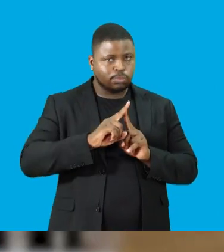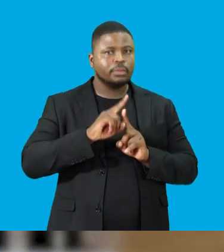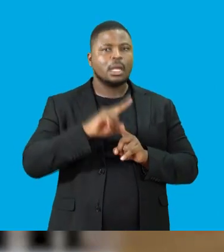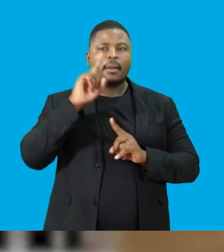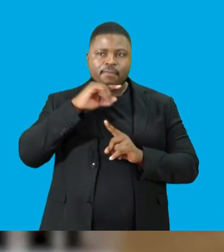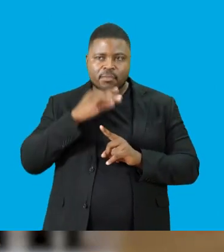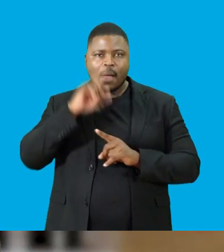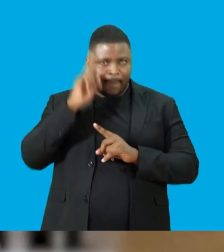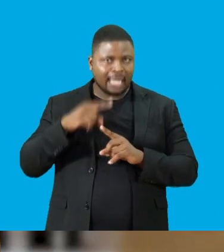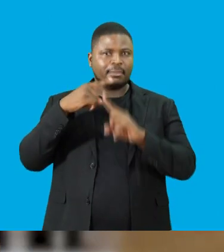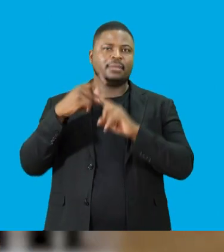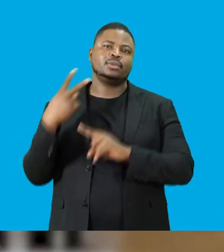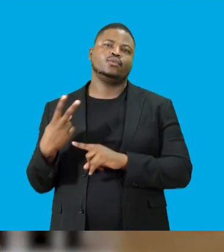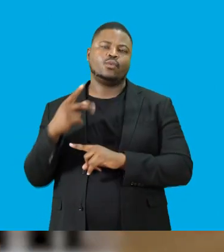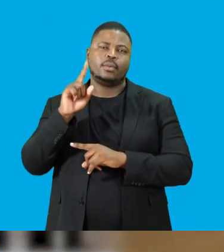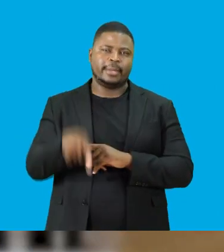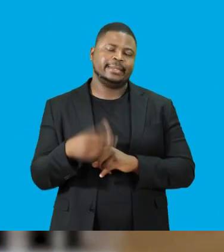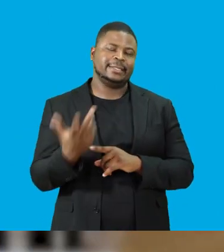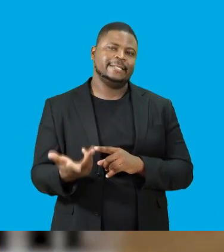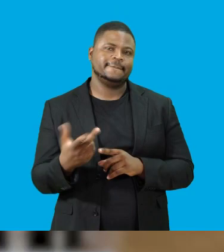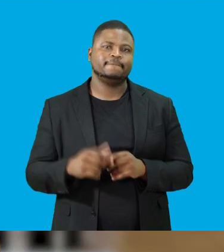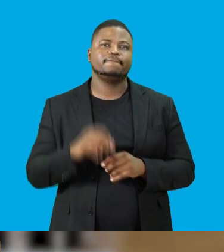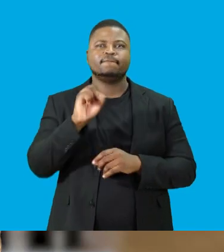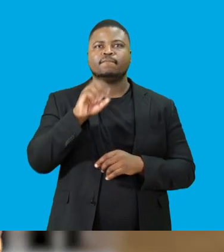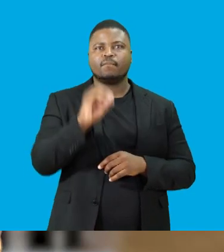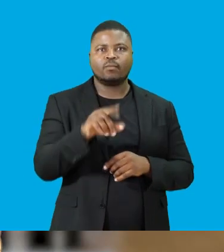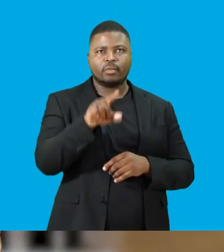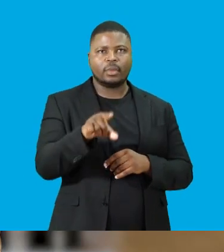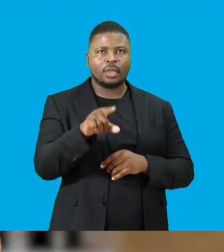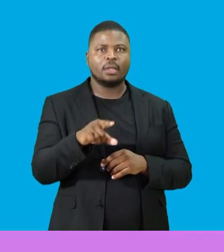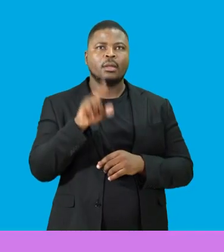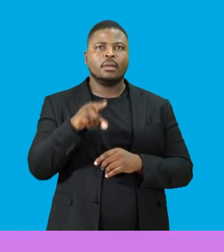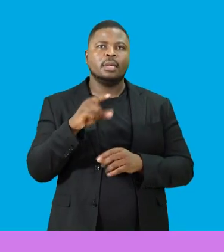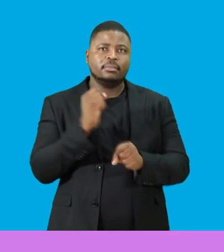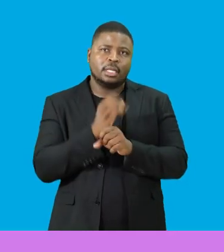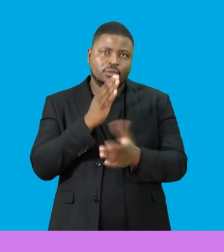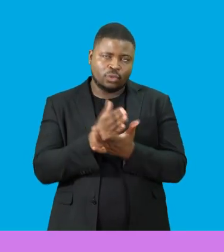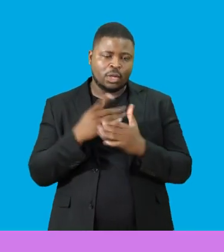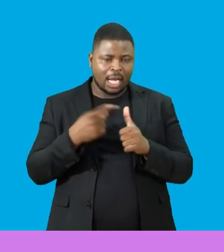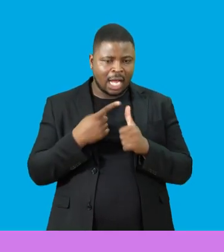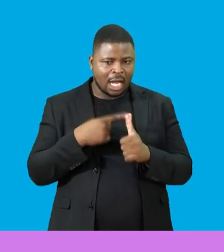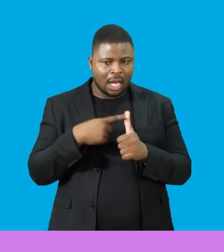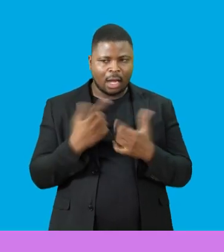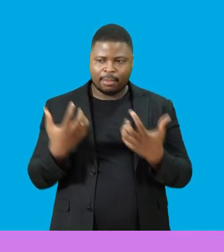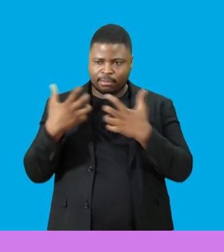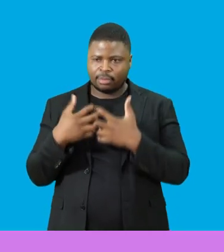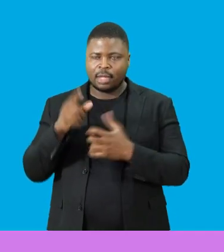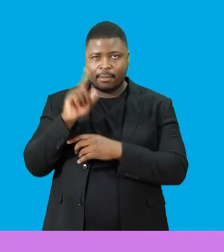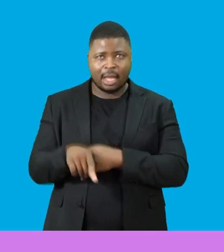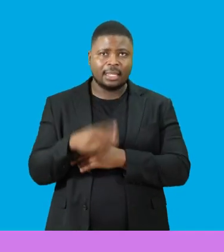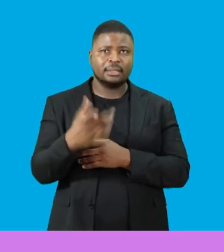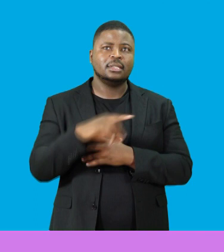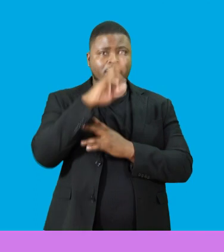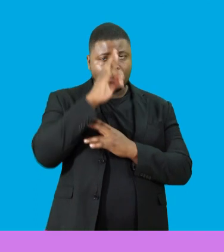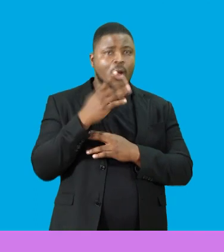place to another, then it means the cost should be multiplied by 2. Correct calculation of discounted amounts but not subtracting at the end.